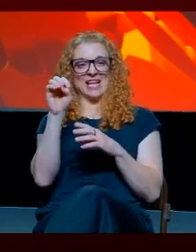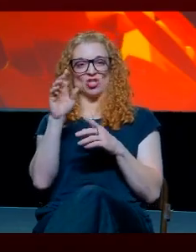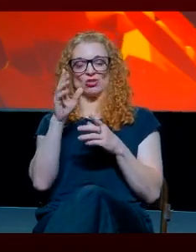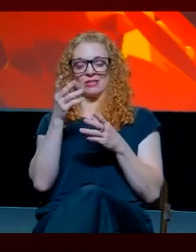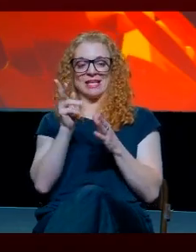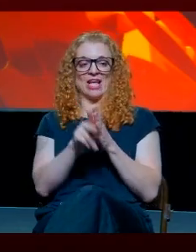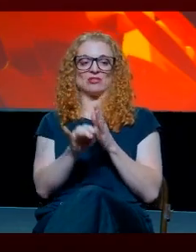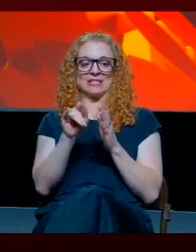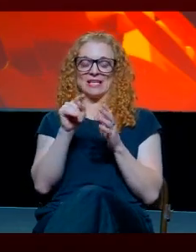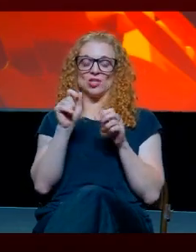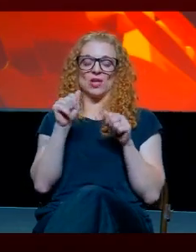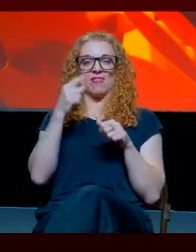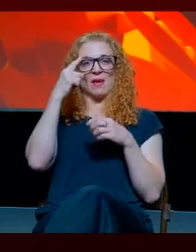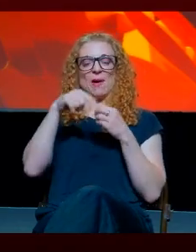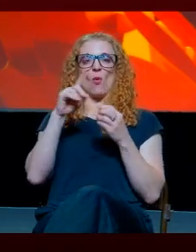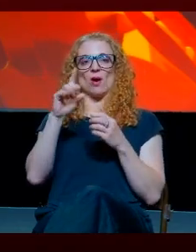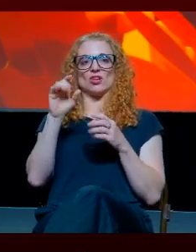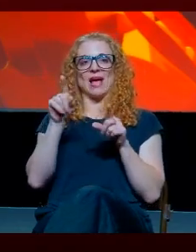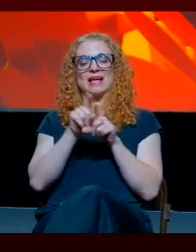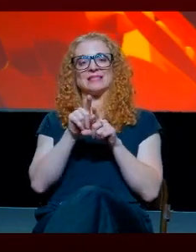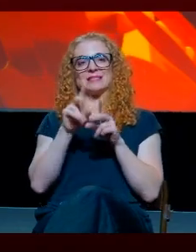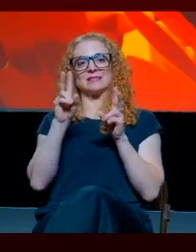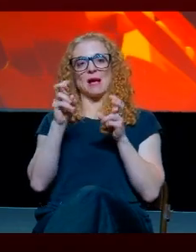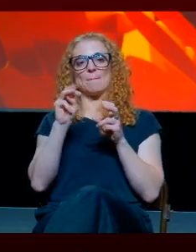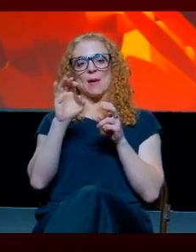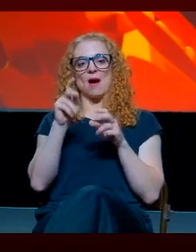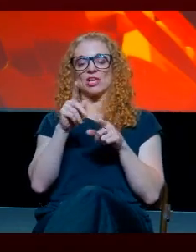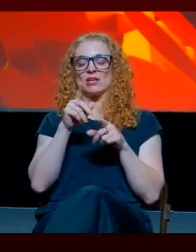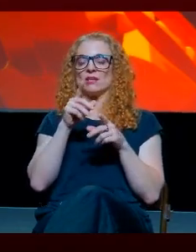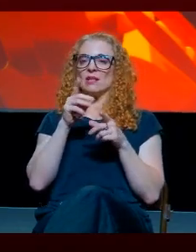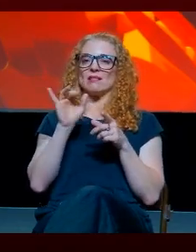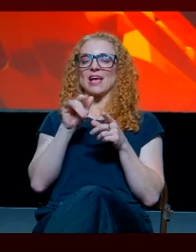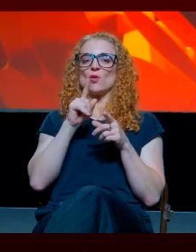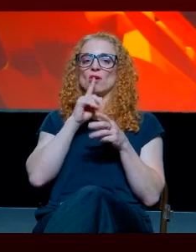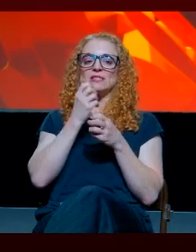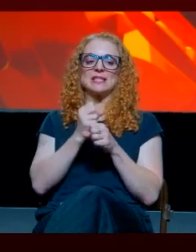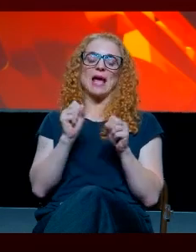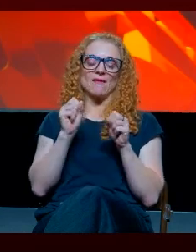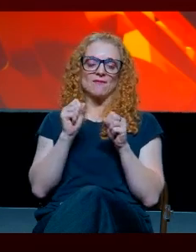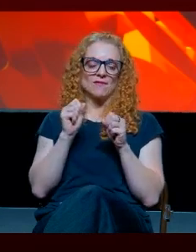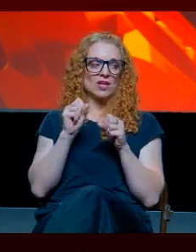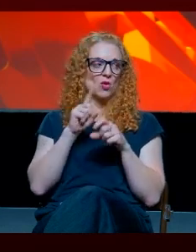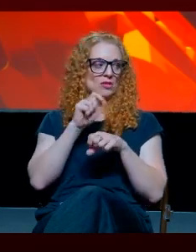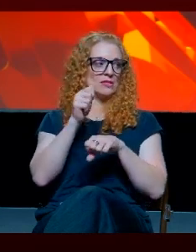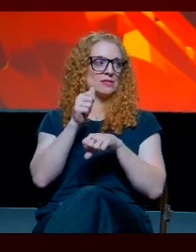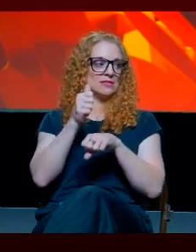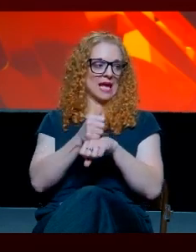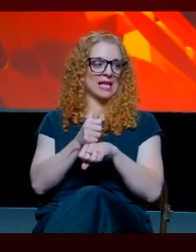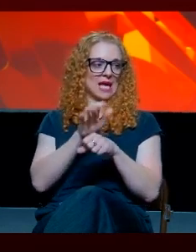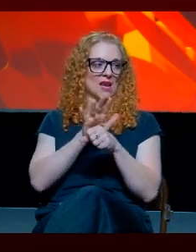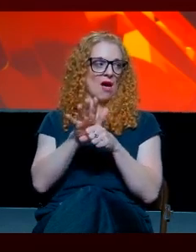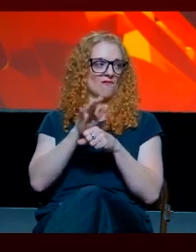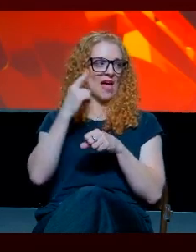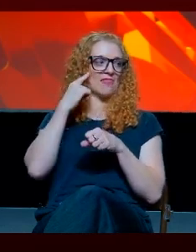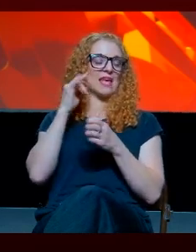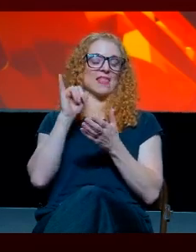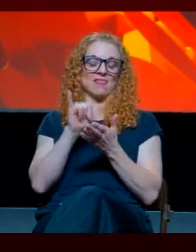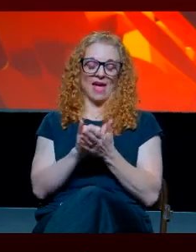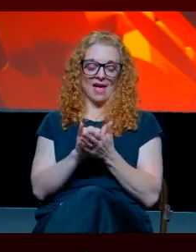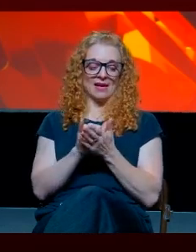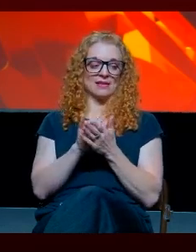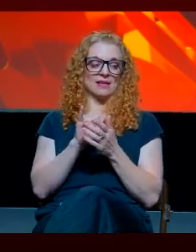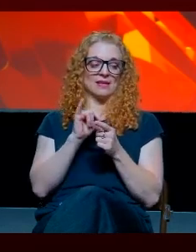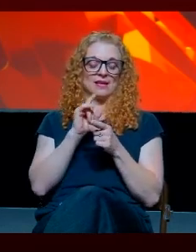it, that you can think of 100 as a mark, that you're just safe, that you're setting enough. I think that is,